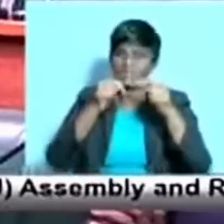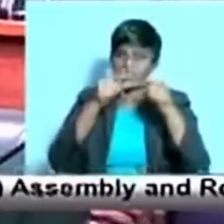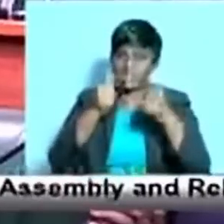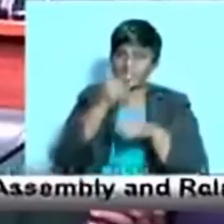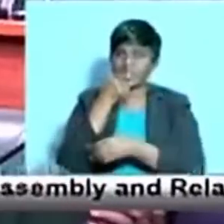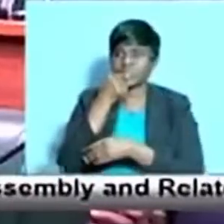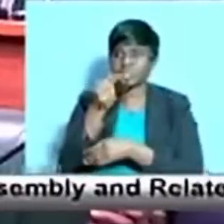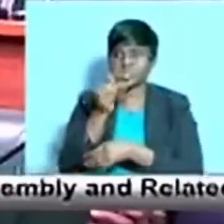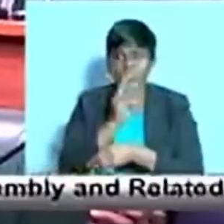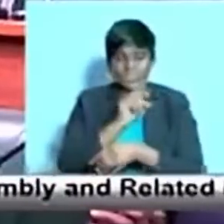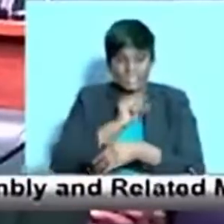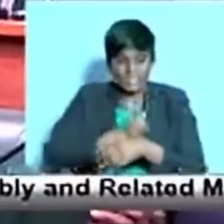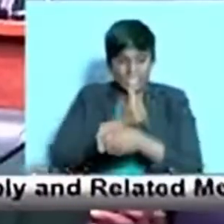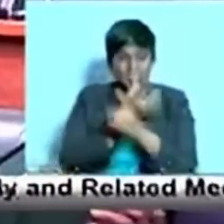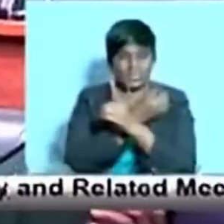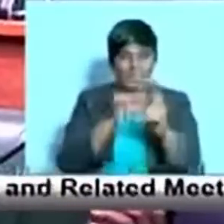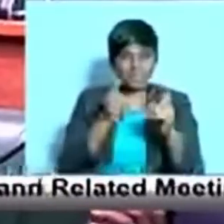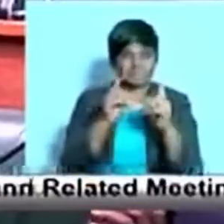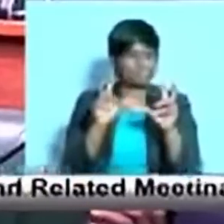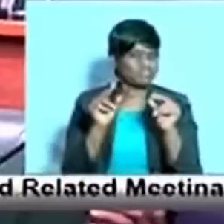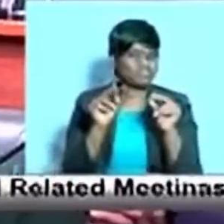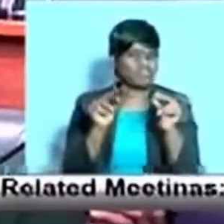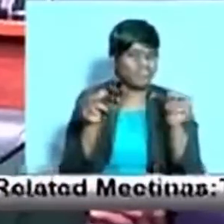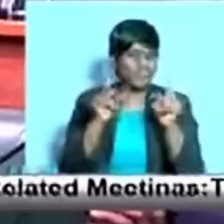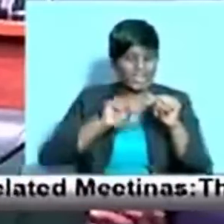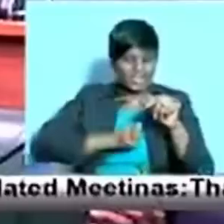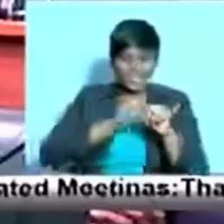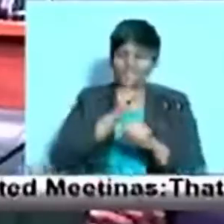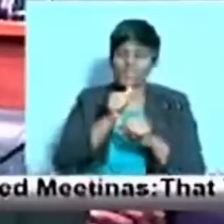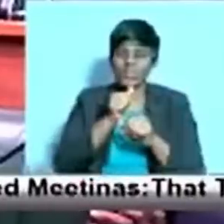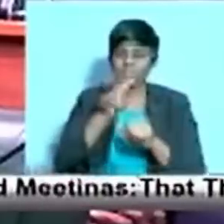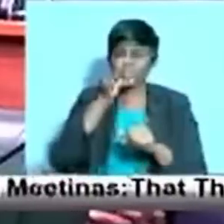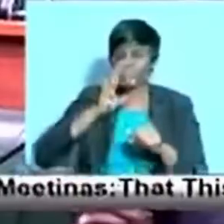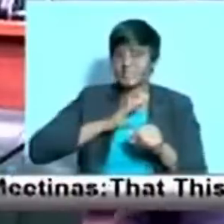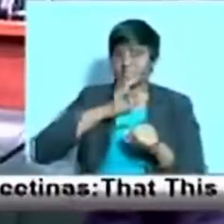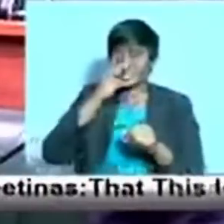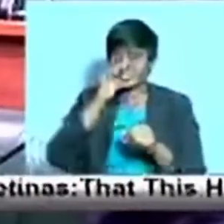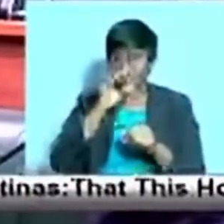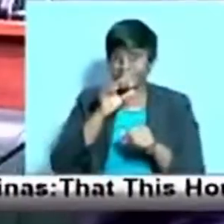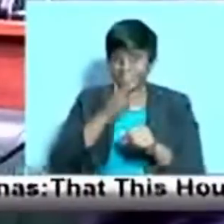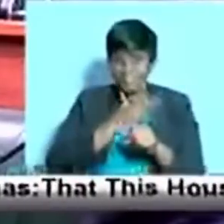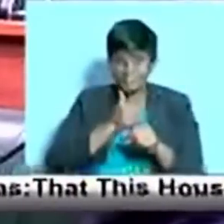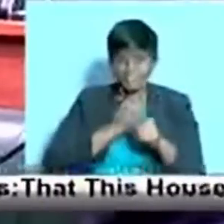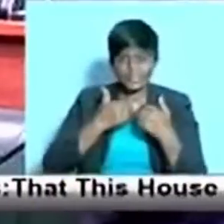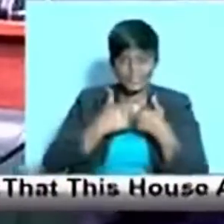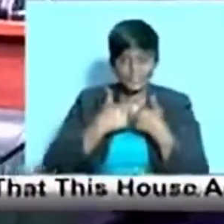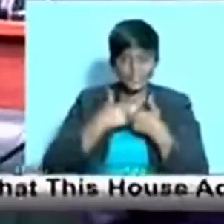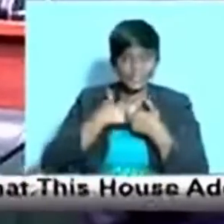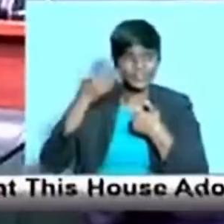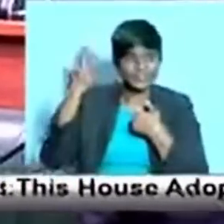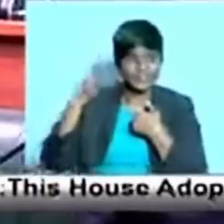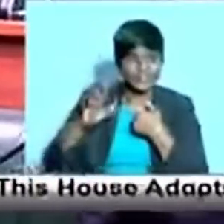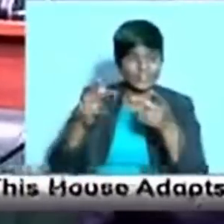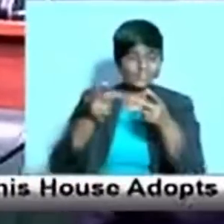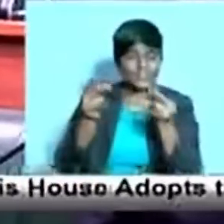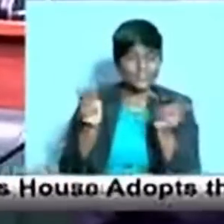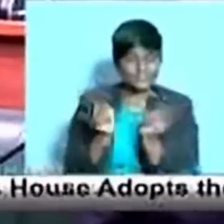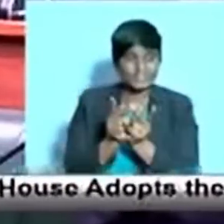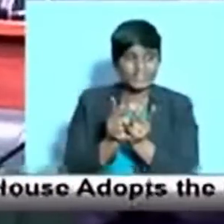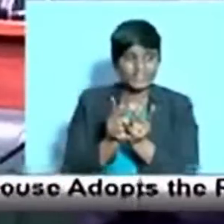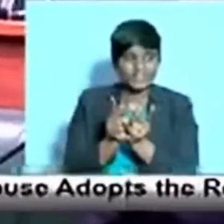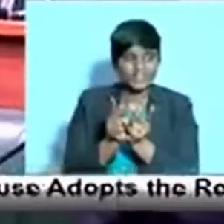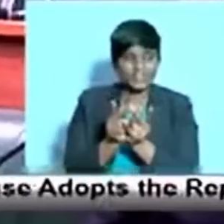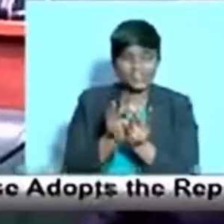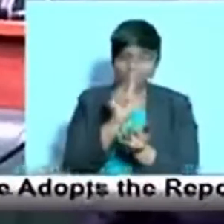say we are being democratic when we're not. Madam Speaker, I have a permanent position